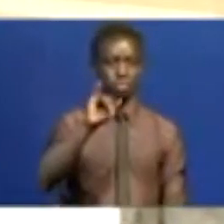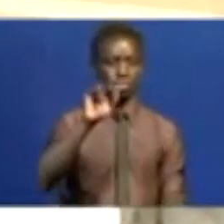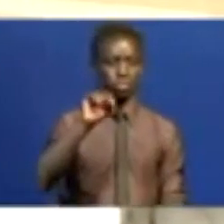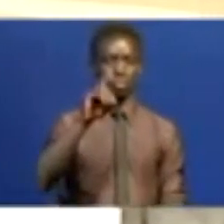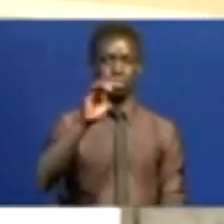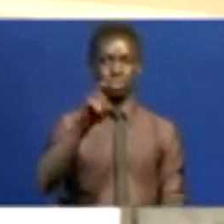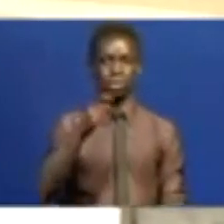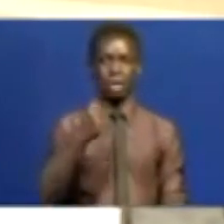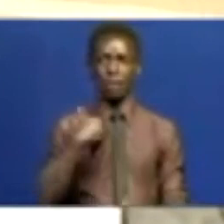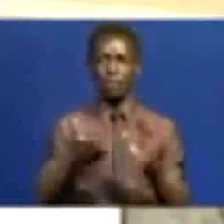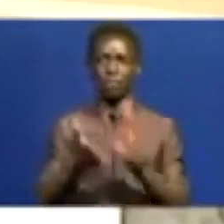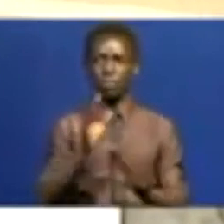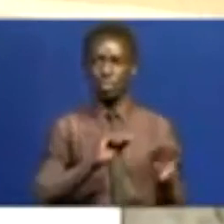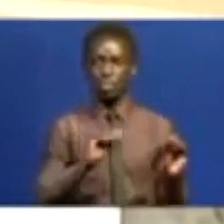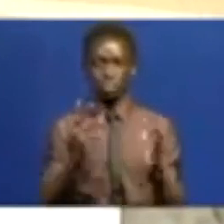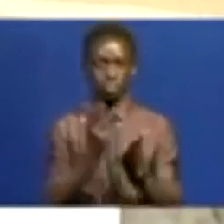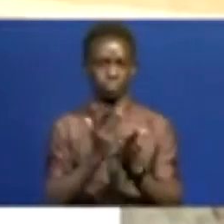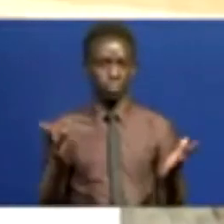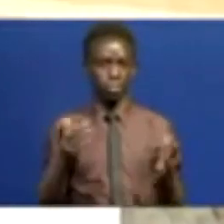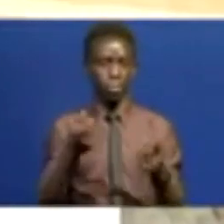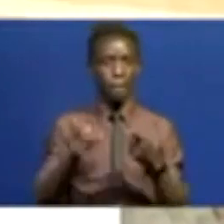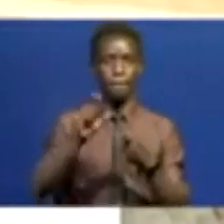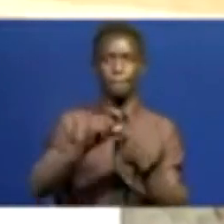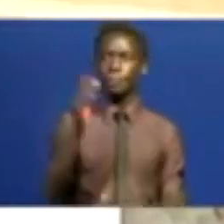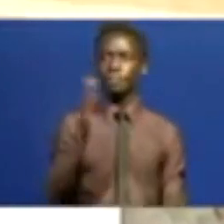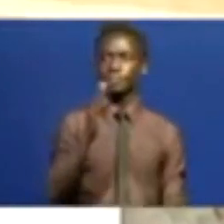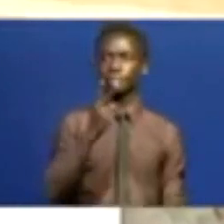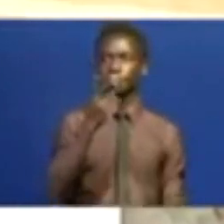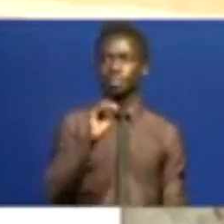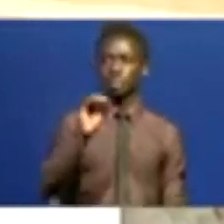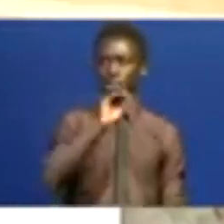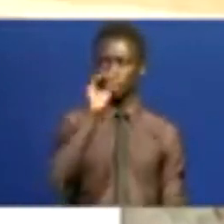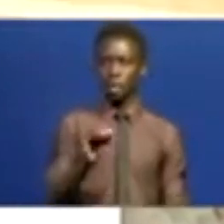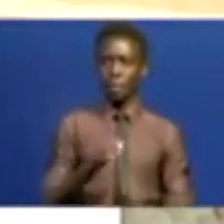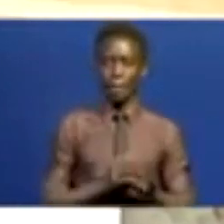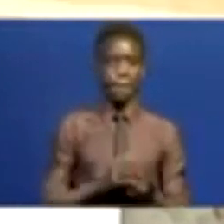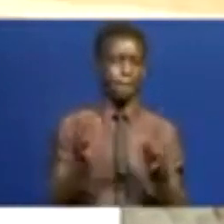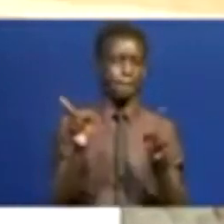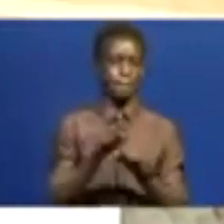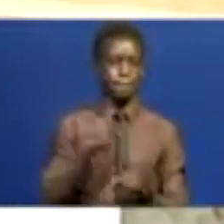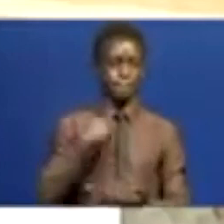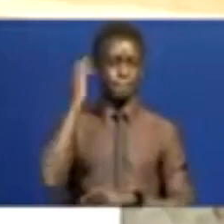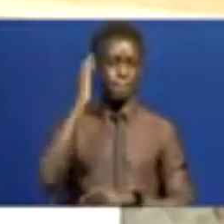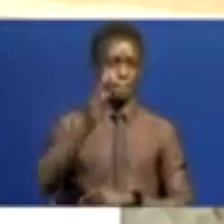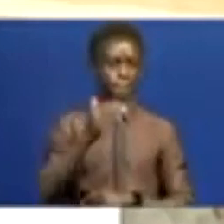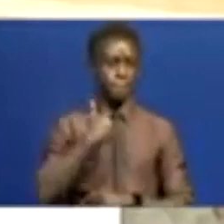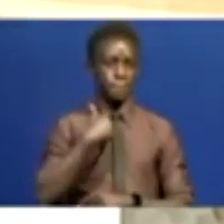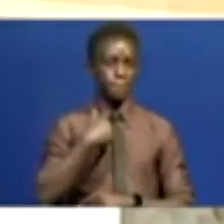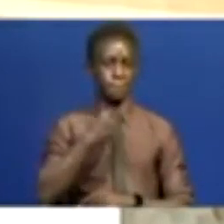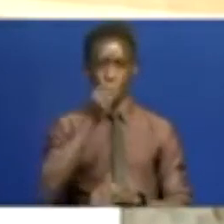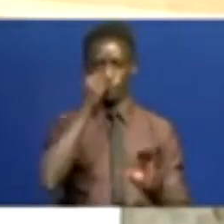goods increasing by an average of 20%. Then also we will have the fuel issue, which